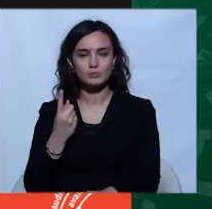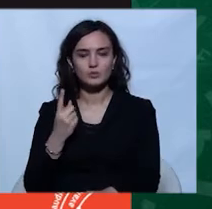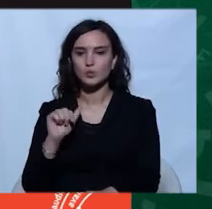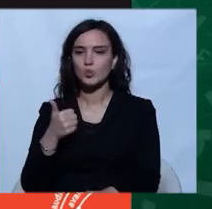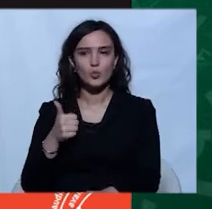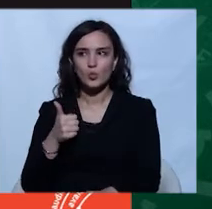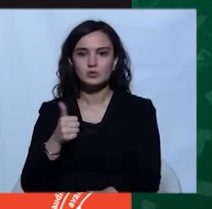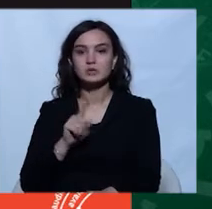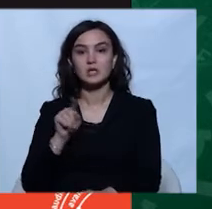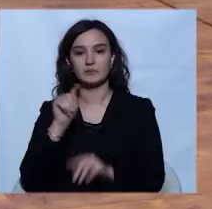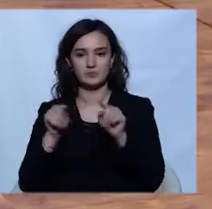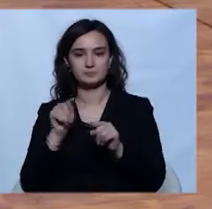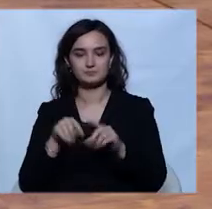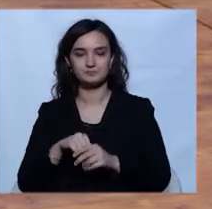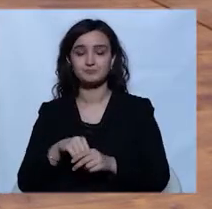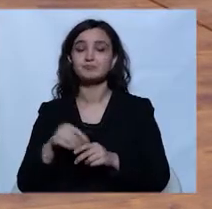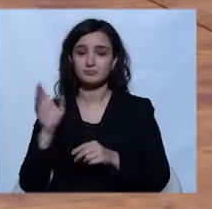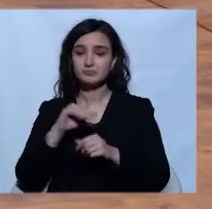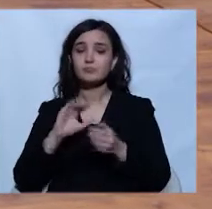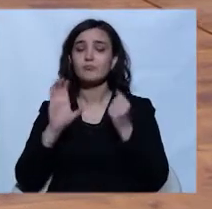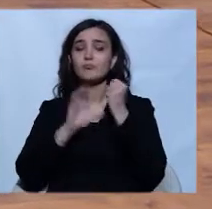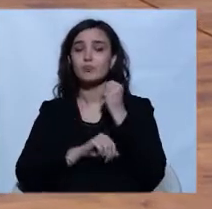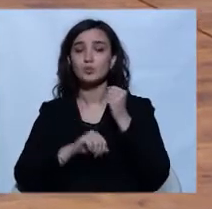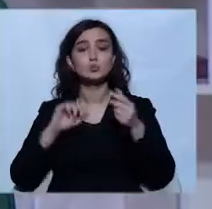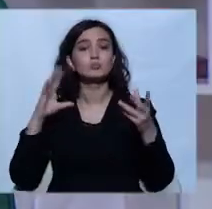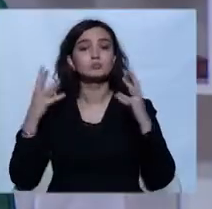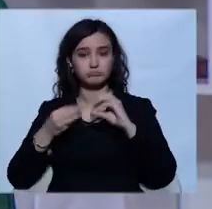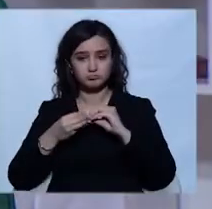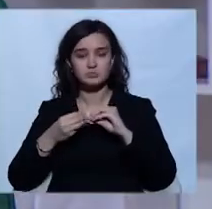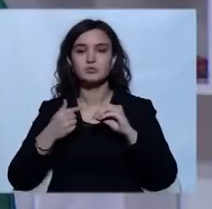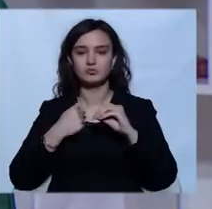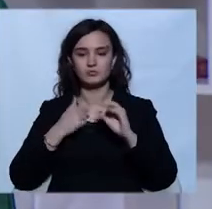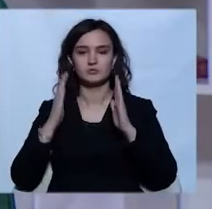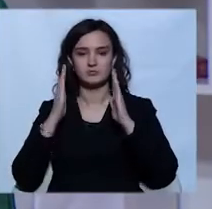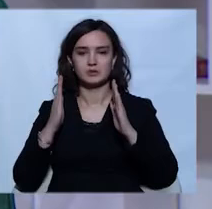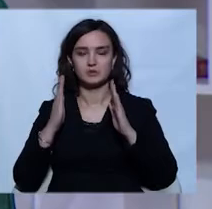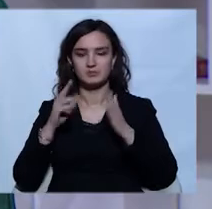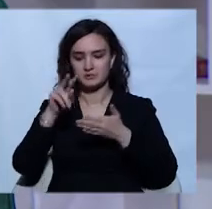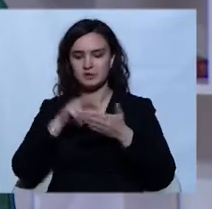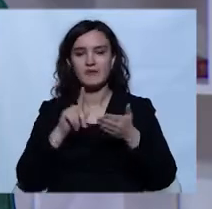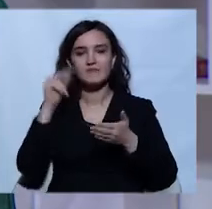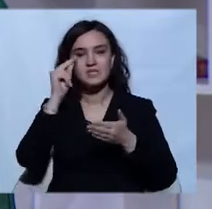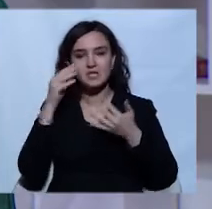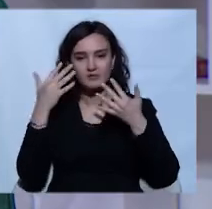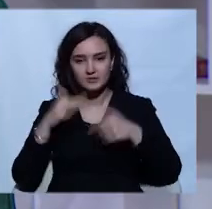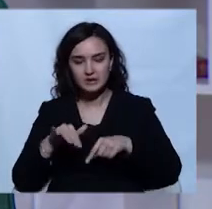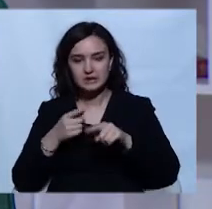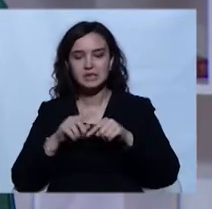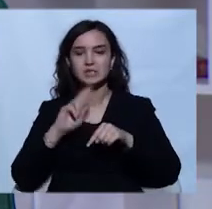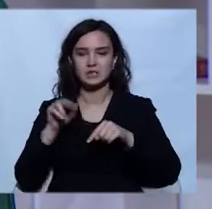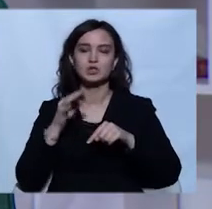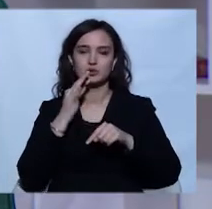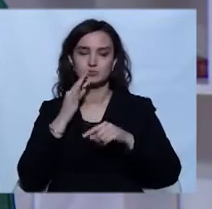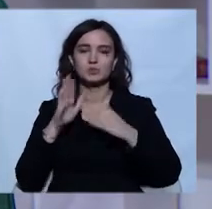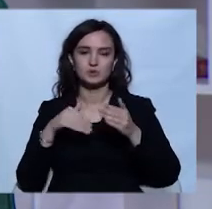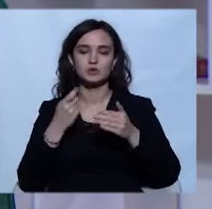what. And finally, to conclude, we will review what we've learned and go over